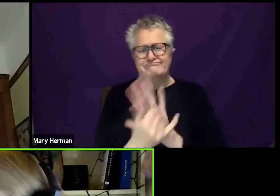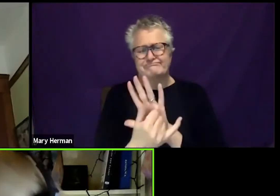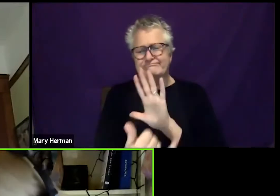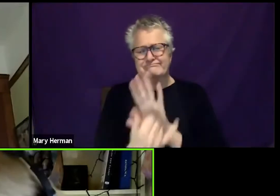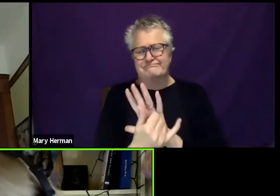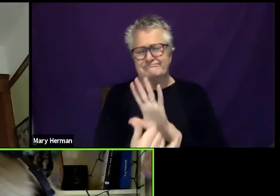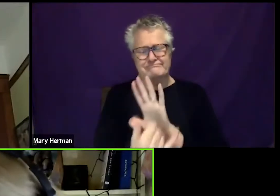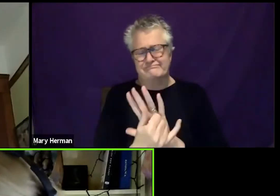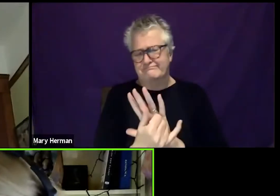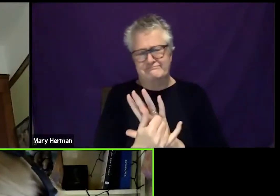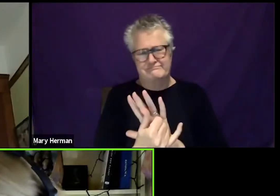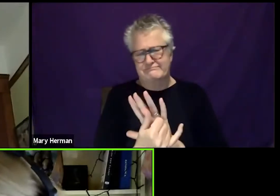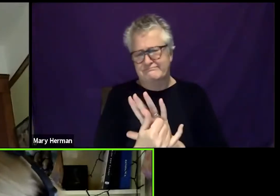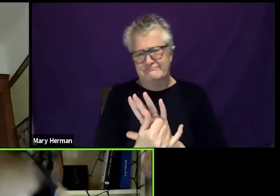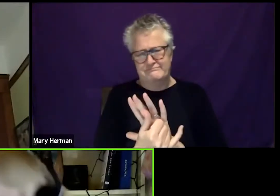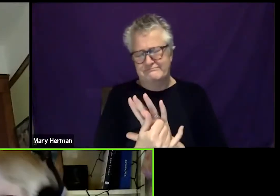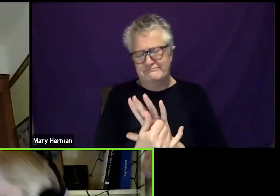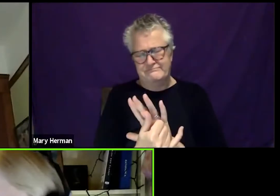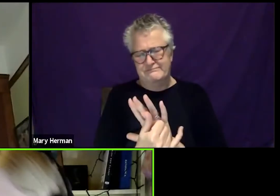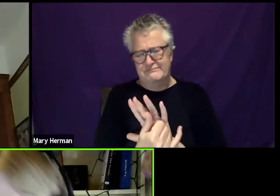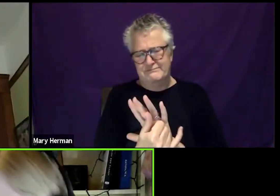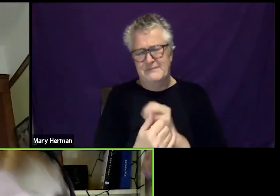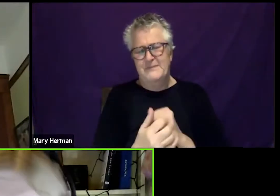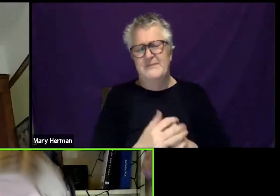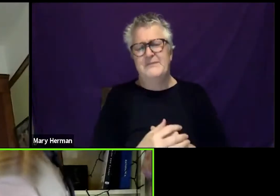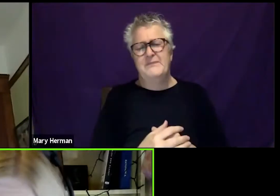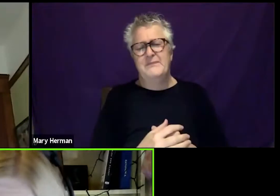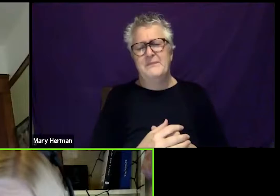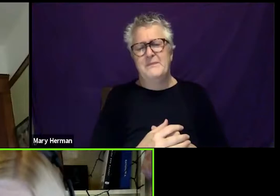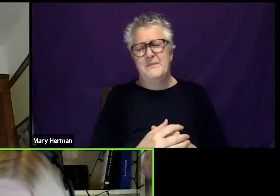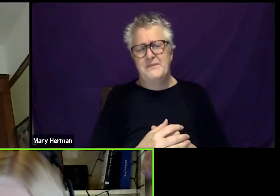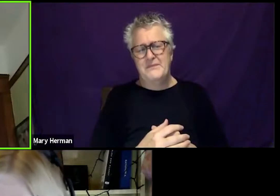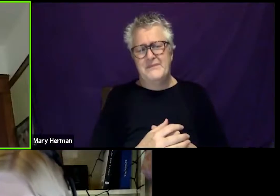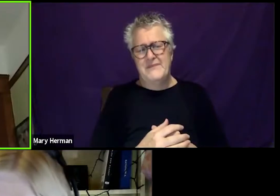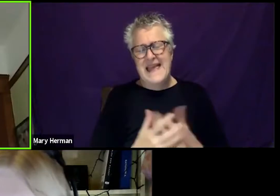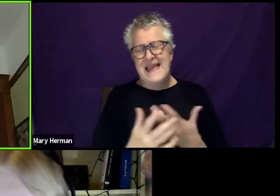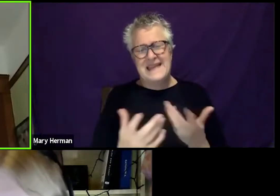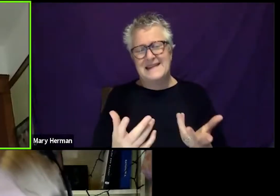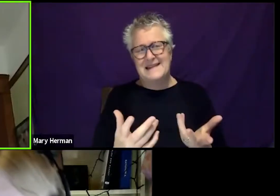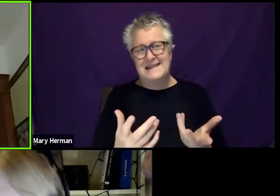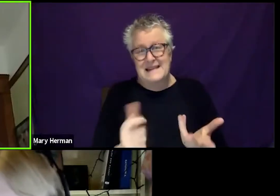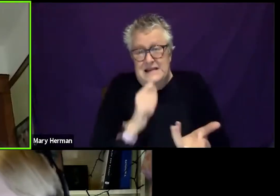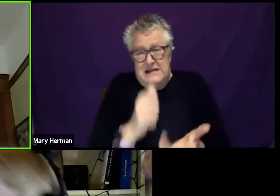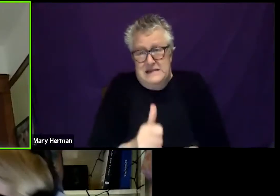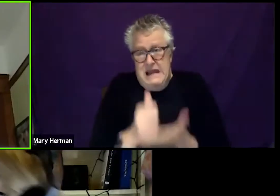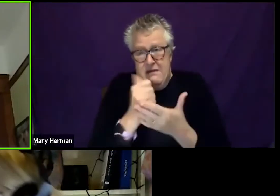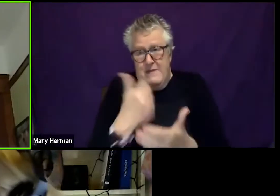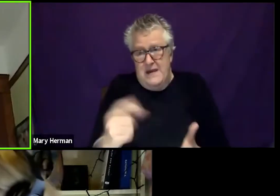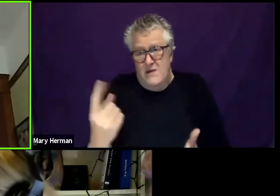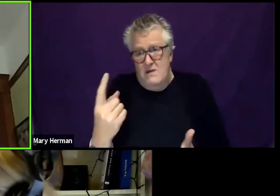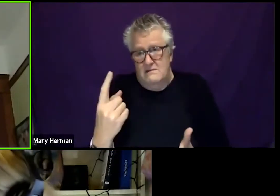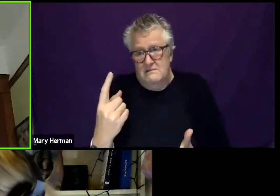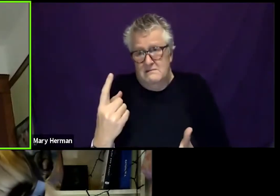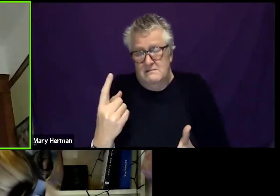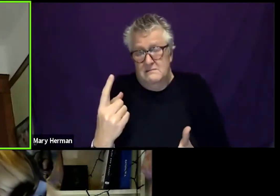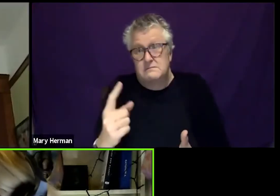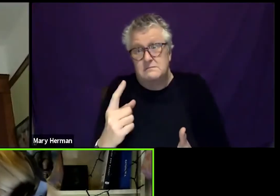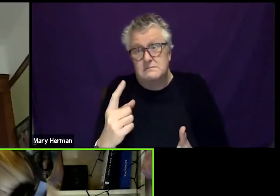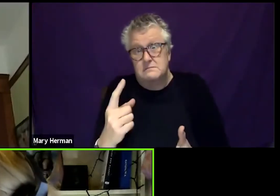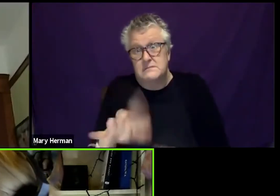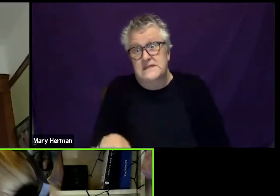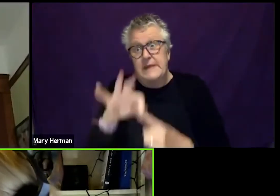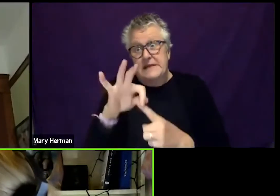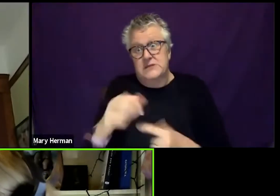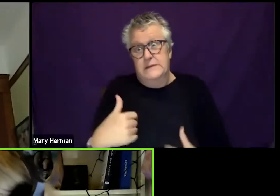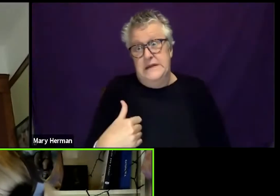as good friends, you know, me being unwell was not going to help anyone. Right. Especially me. Mm-hmm. So I think that's what we